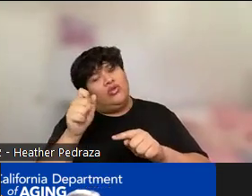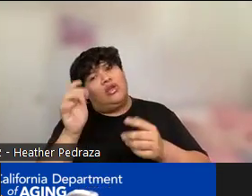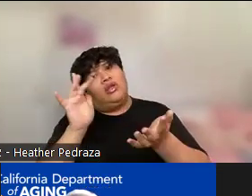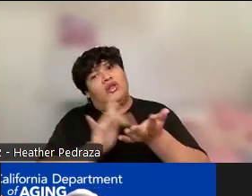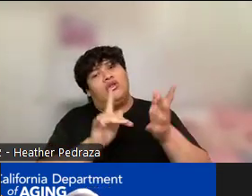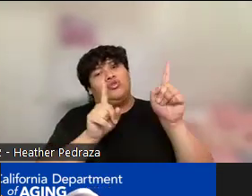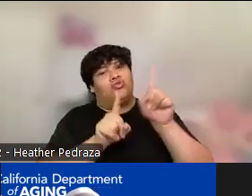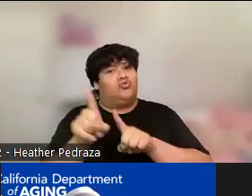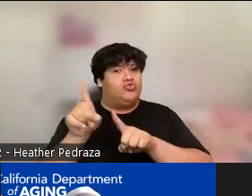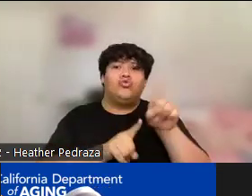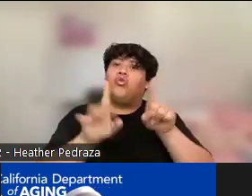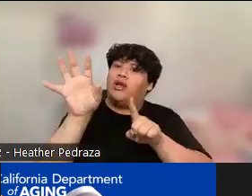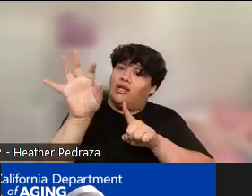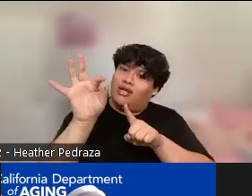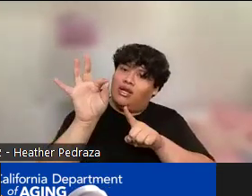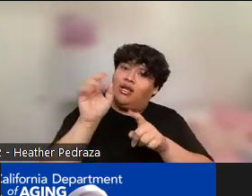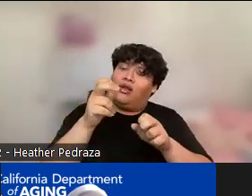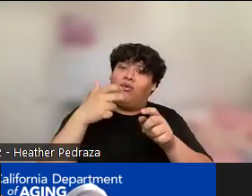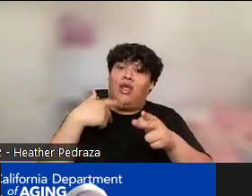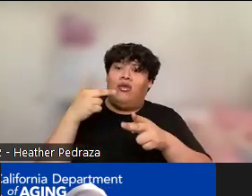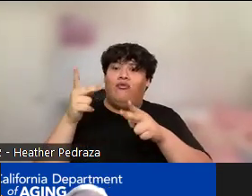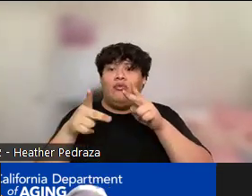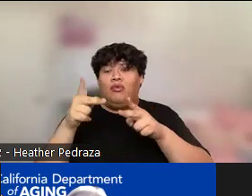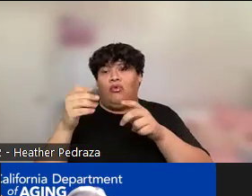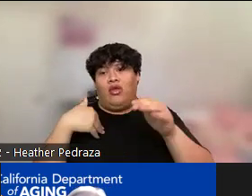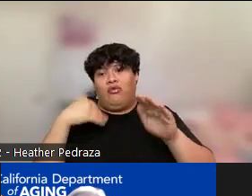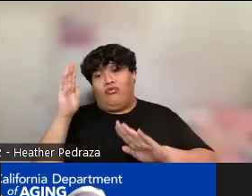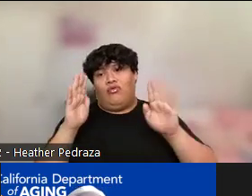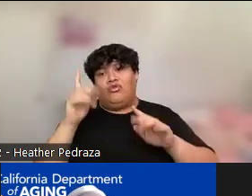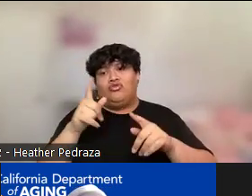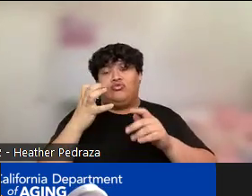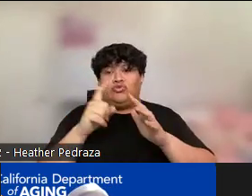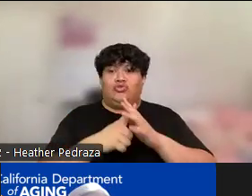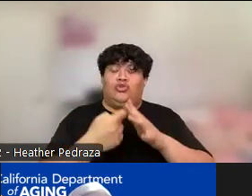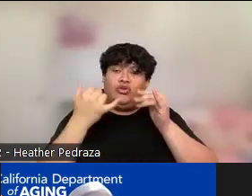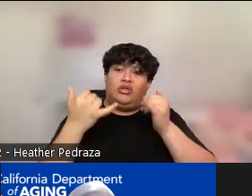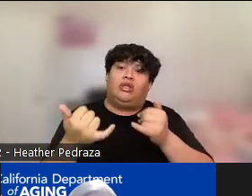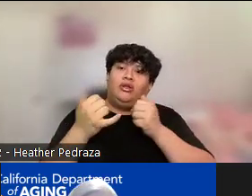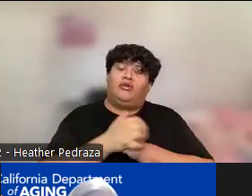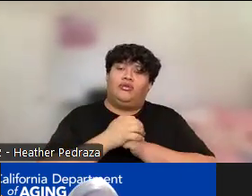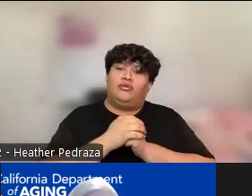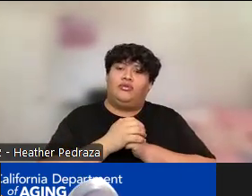be *9. And we already have a couple of hands raised, so I'm going to get right into it.